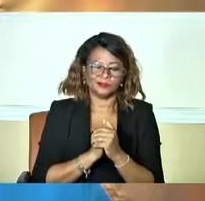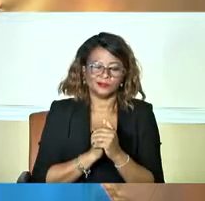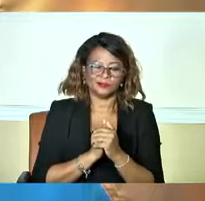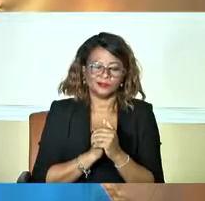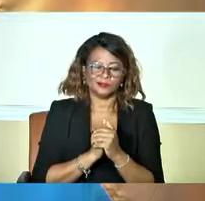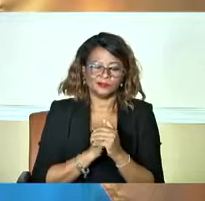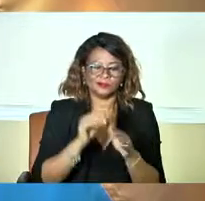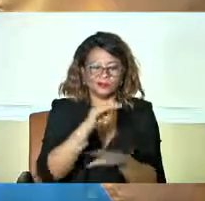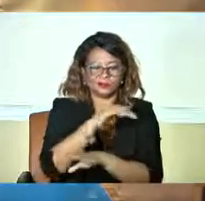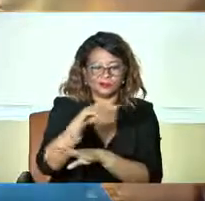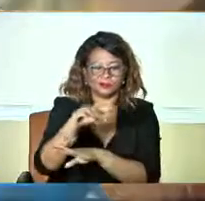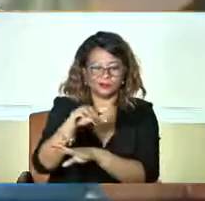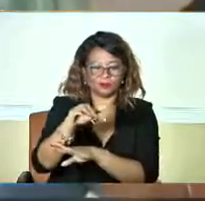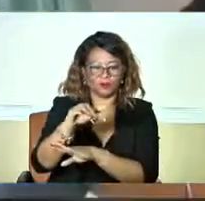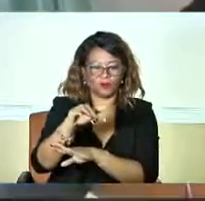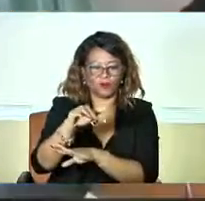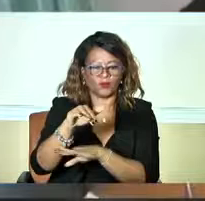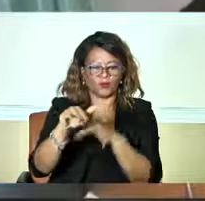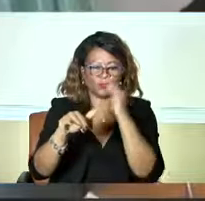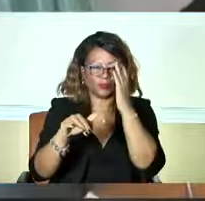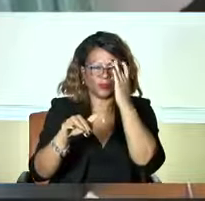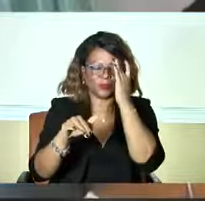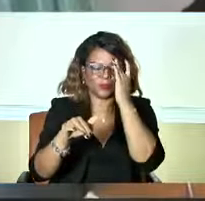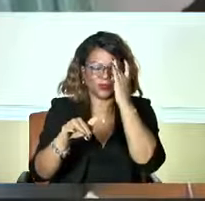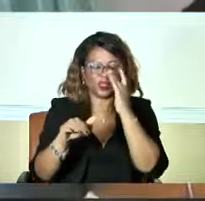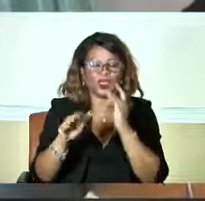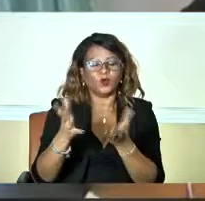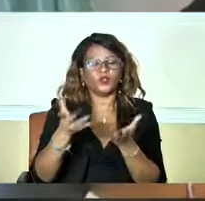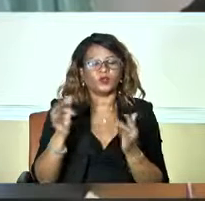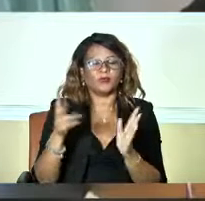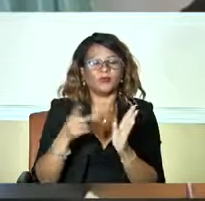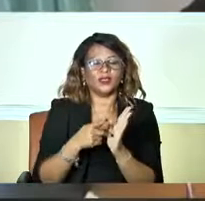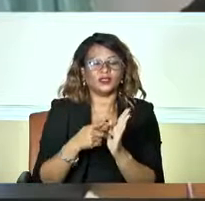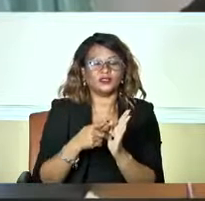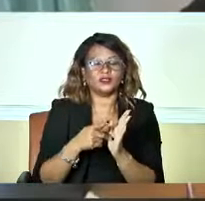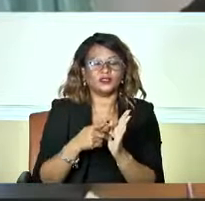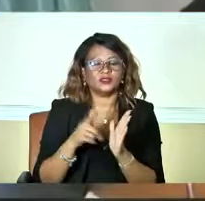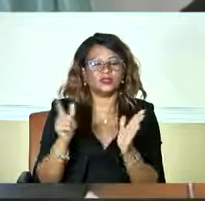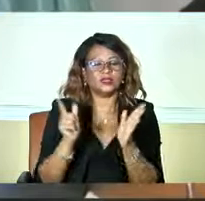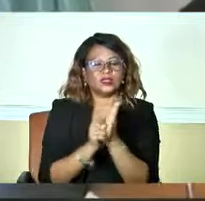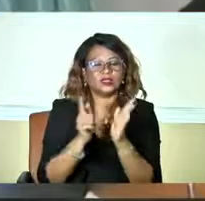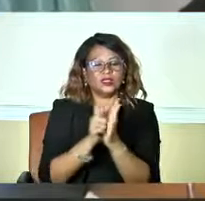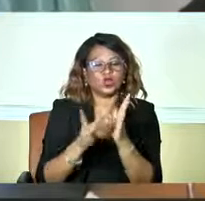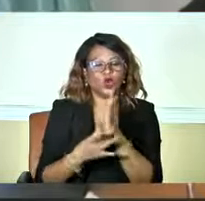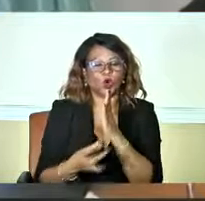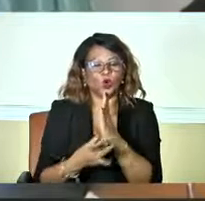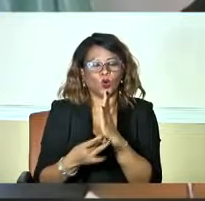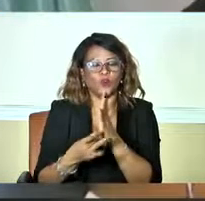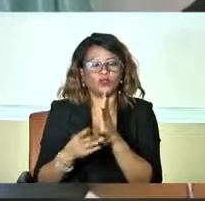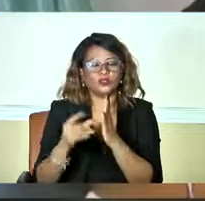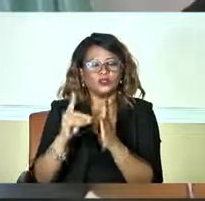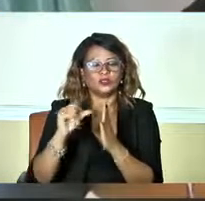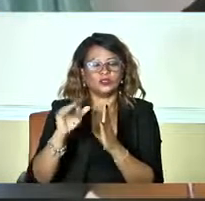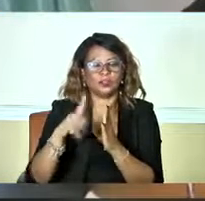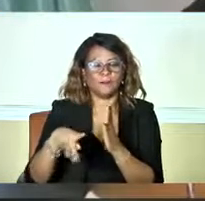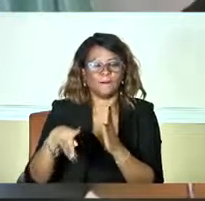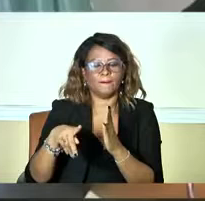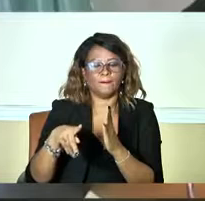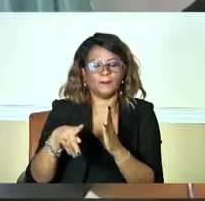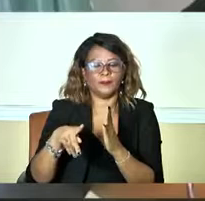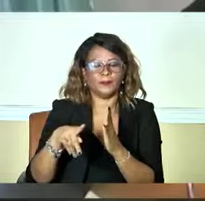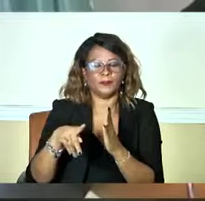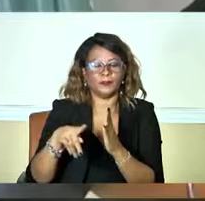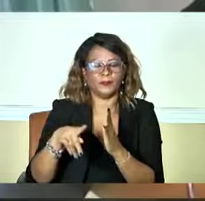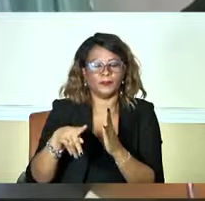Hi, good afternoon, everyone. I just wanted to go back to the illegal oil dumping incidents. We already have issues